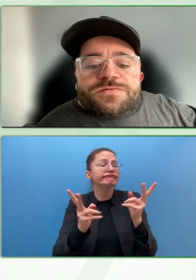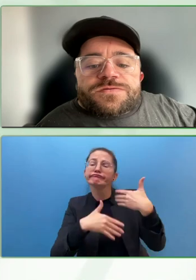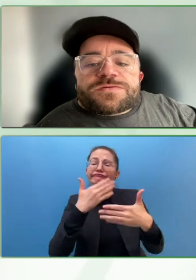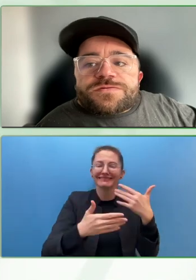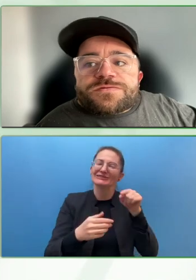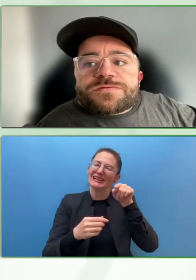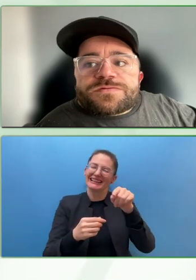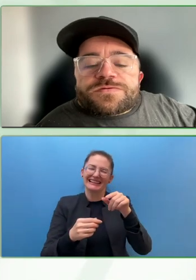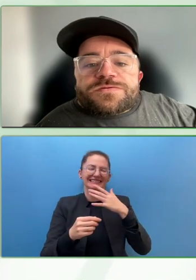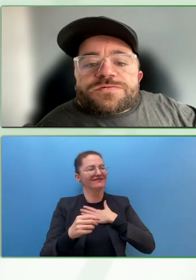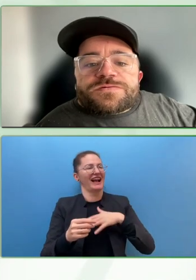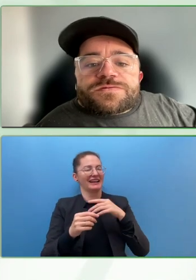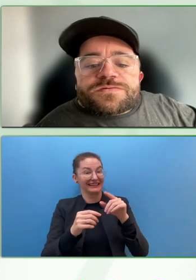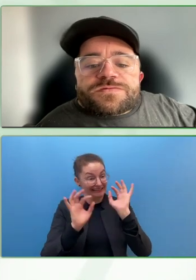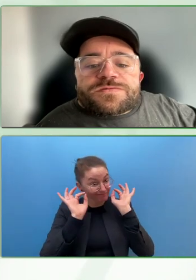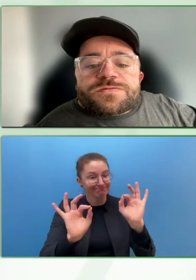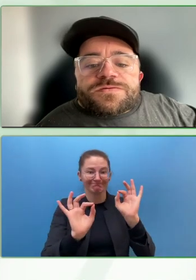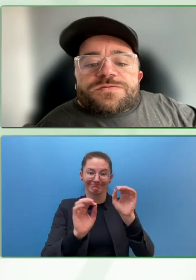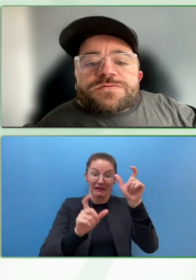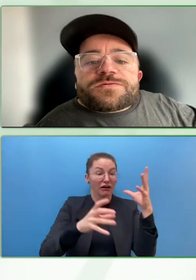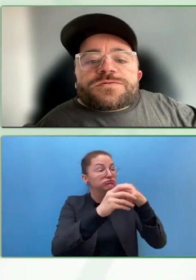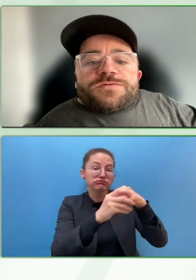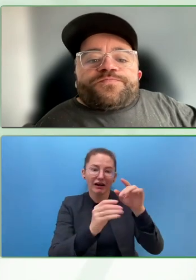is somehow making the change for brands?